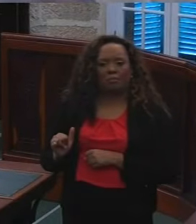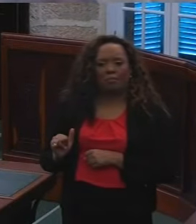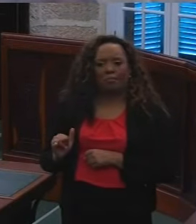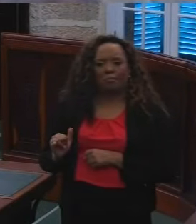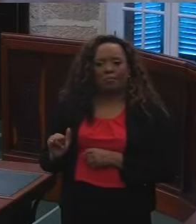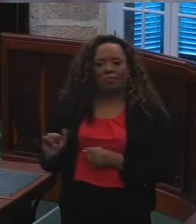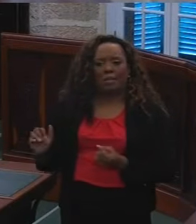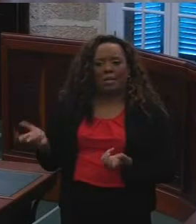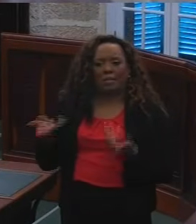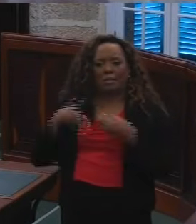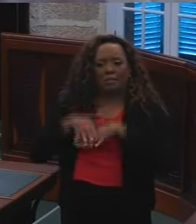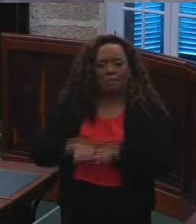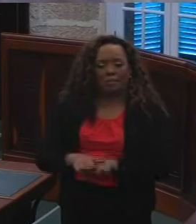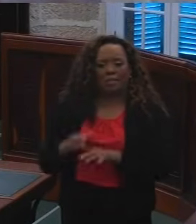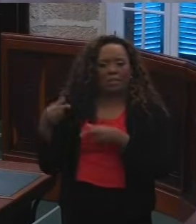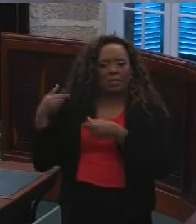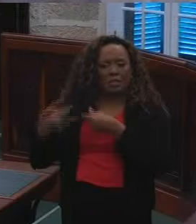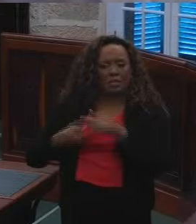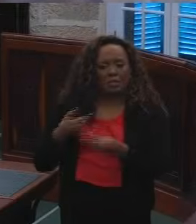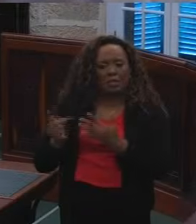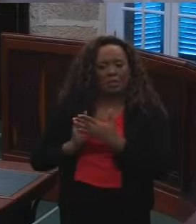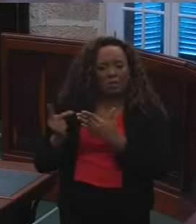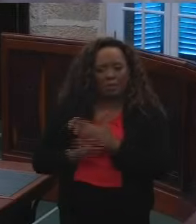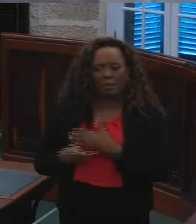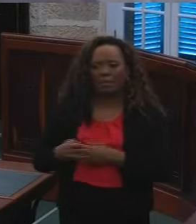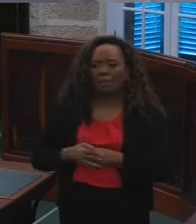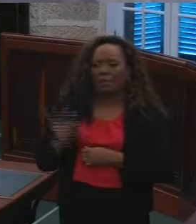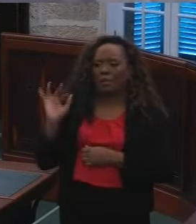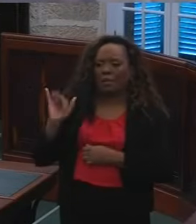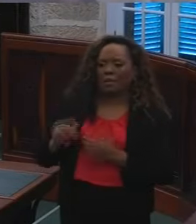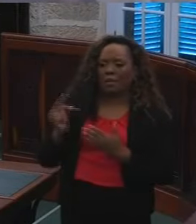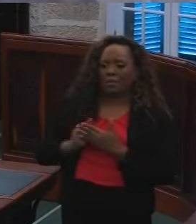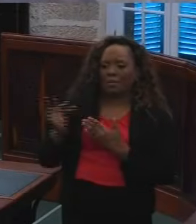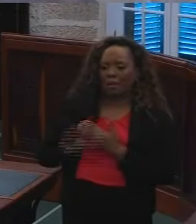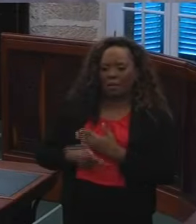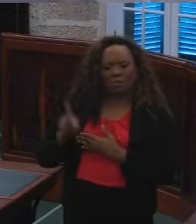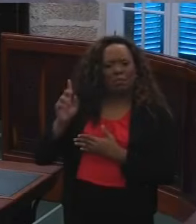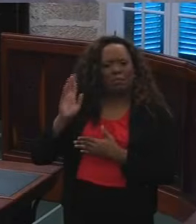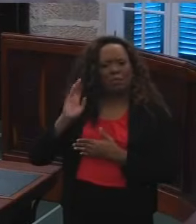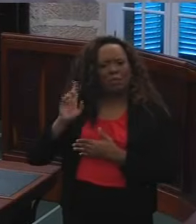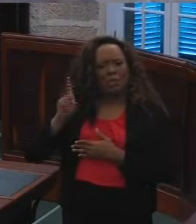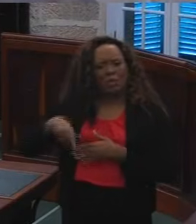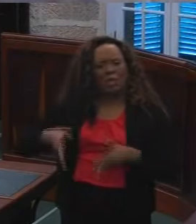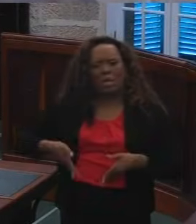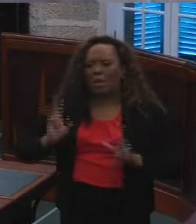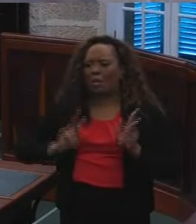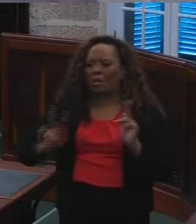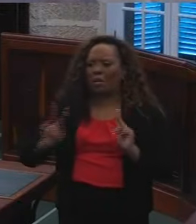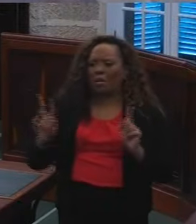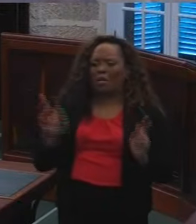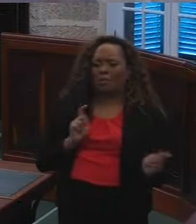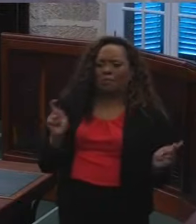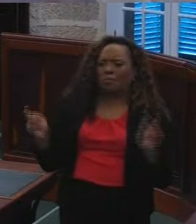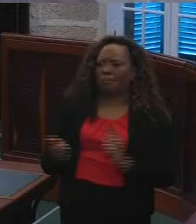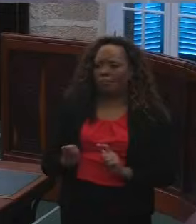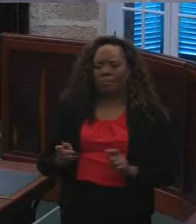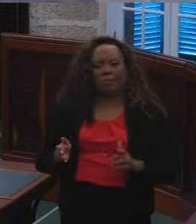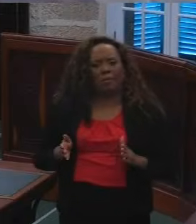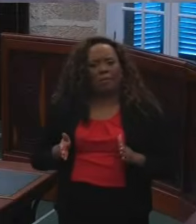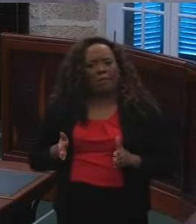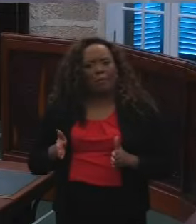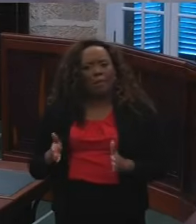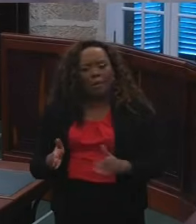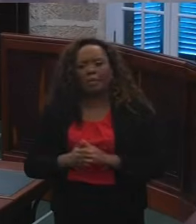must be a program that will cause the change needed to stop a lot of the miscreant behavior that is